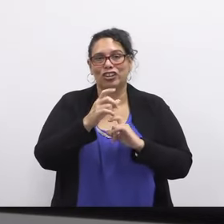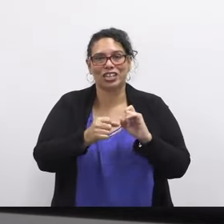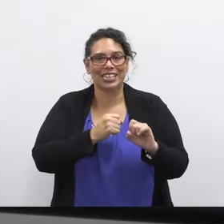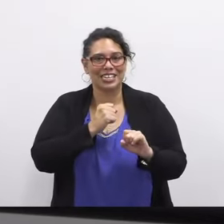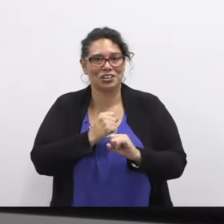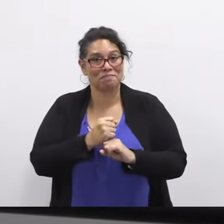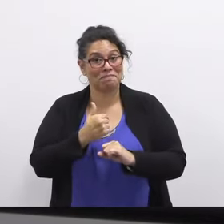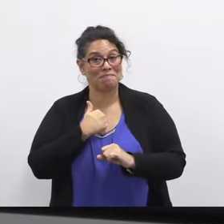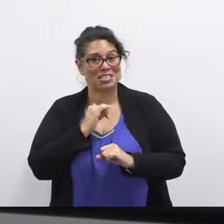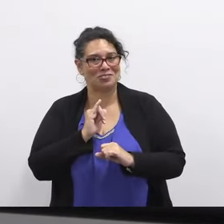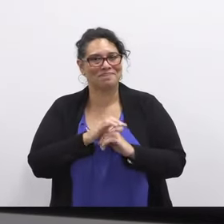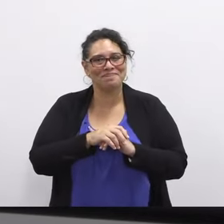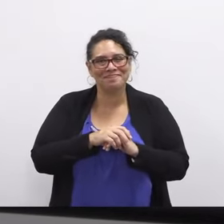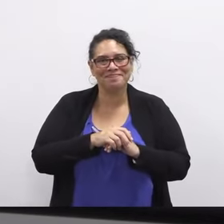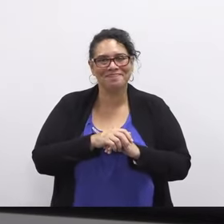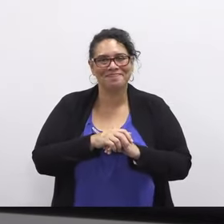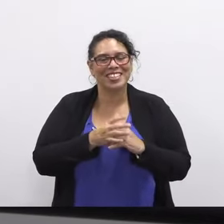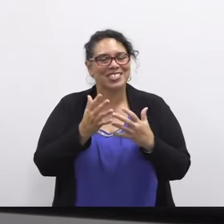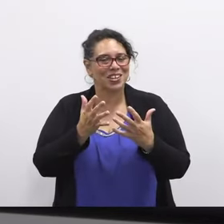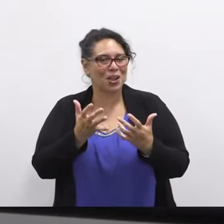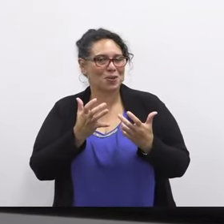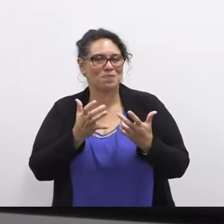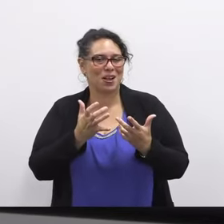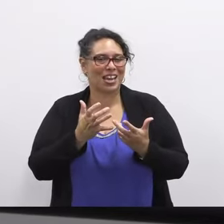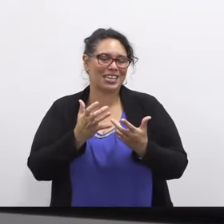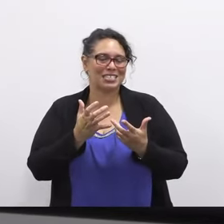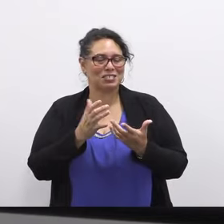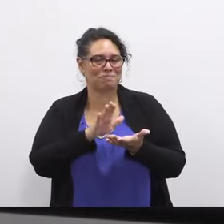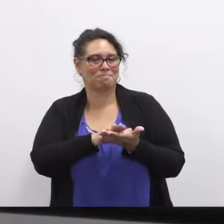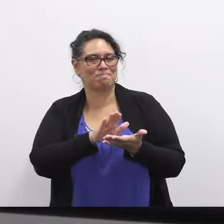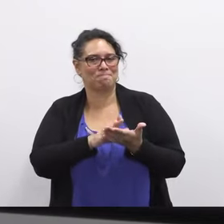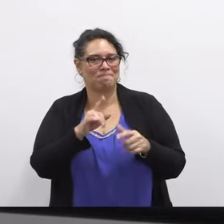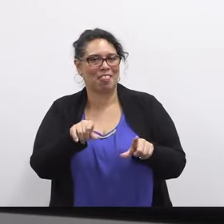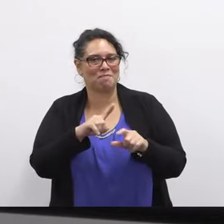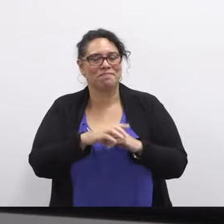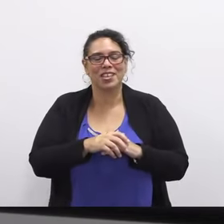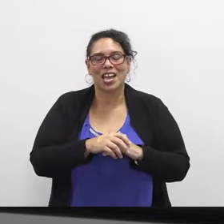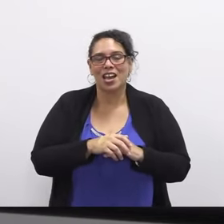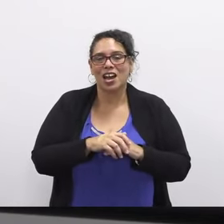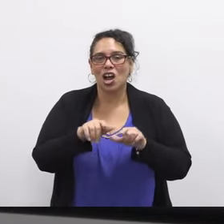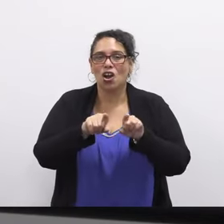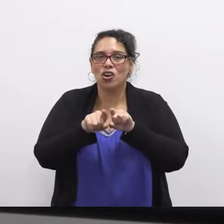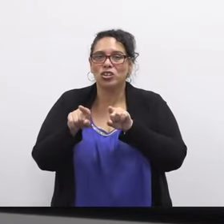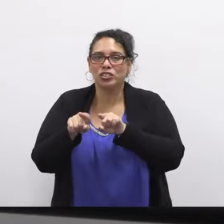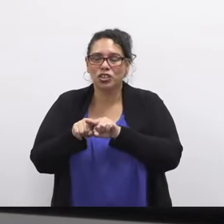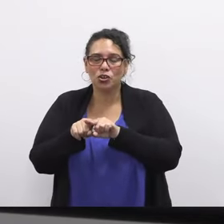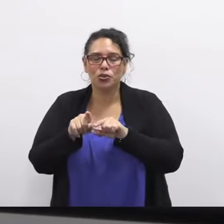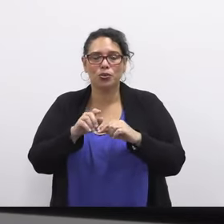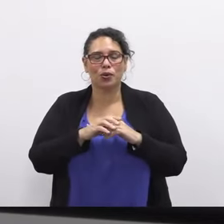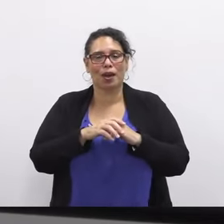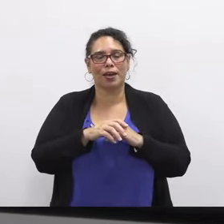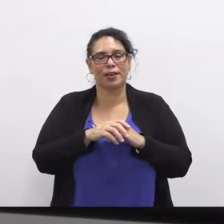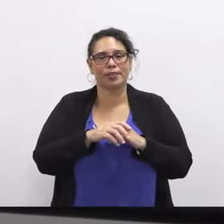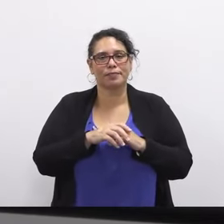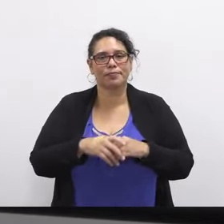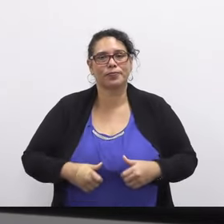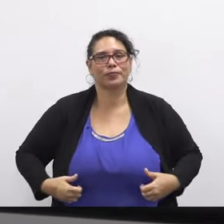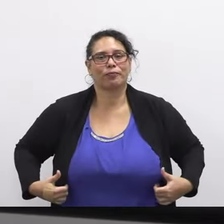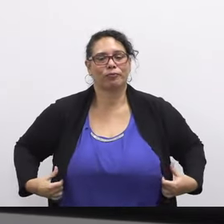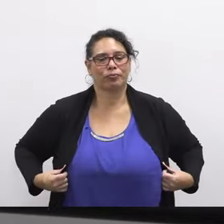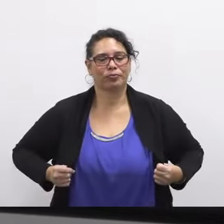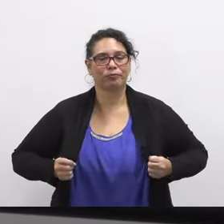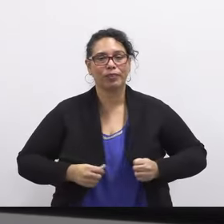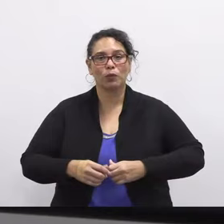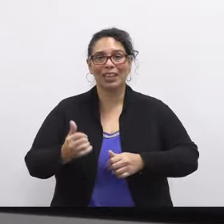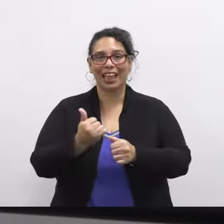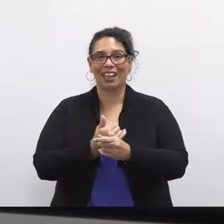and I am too. So I just wanted to send a shout out to them. Also, in the midst of everything